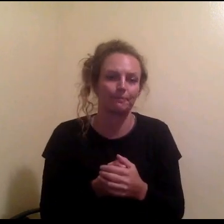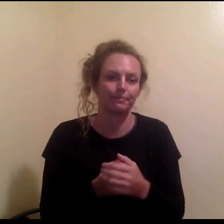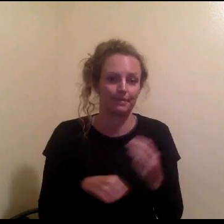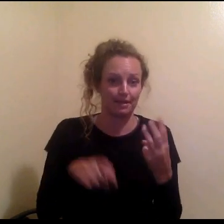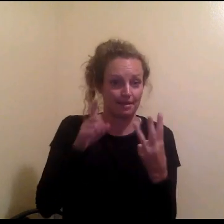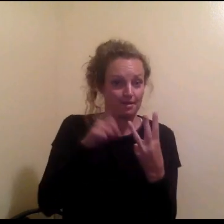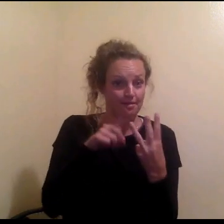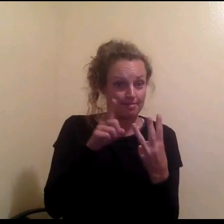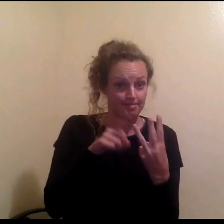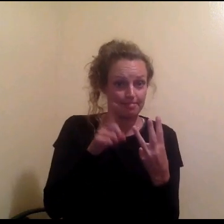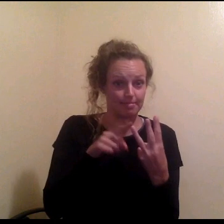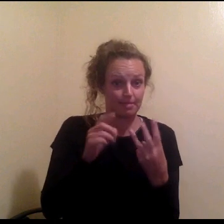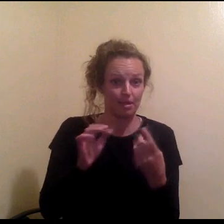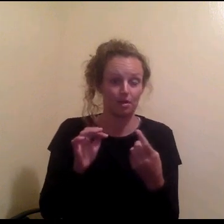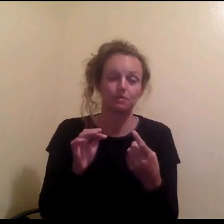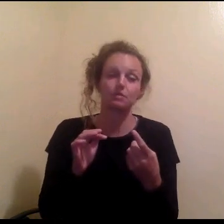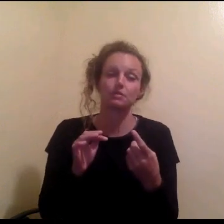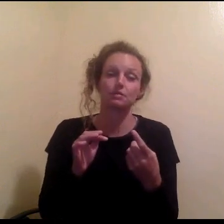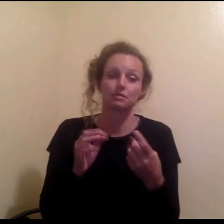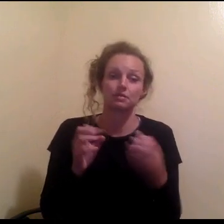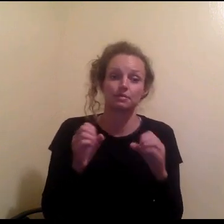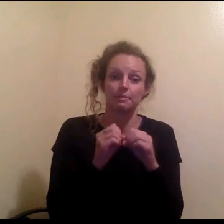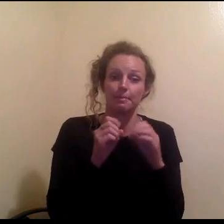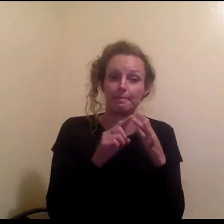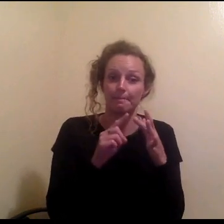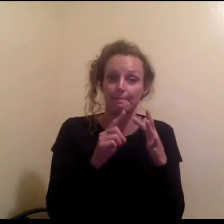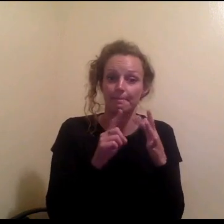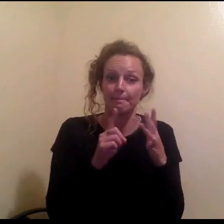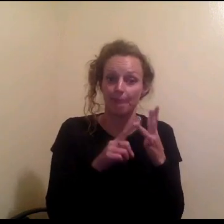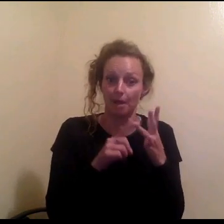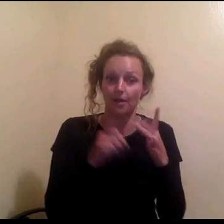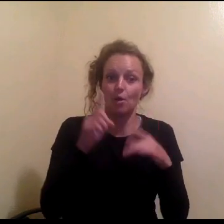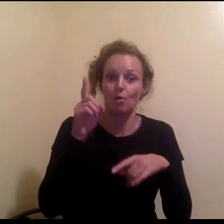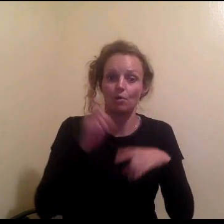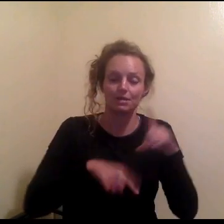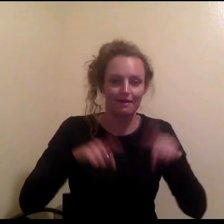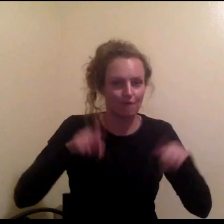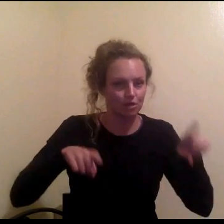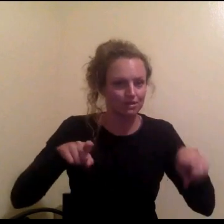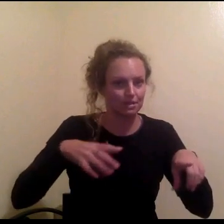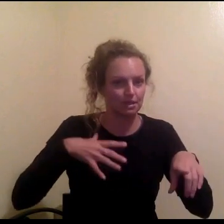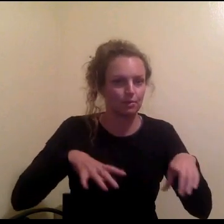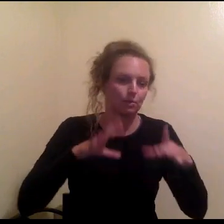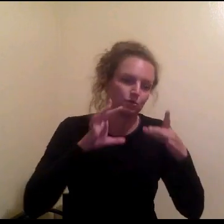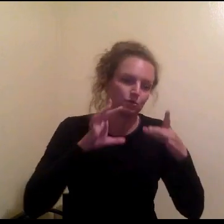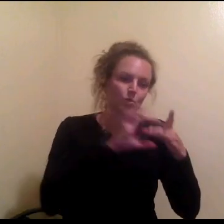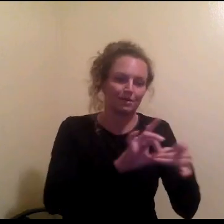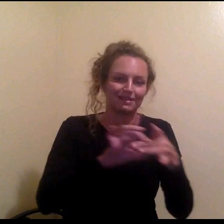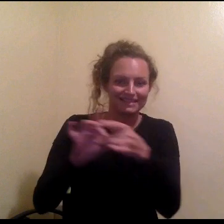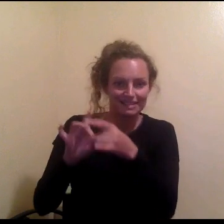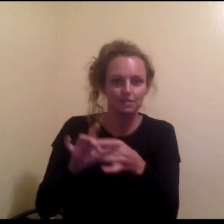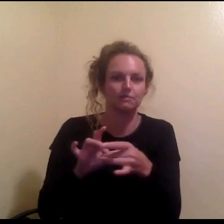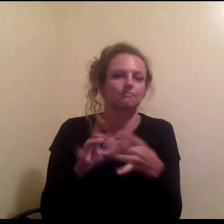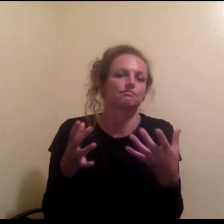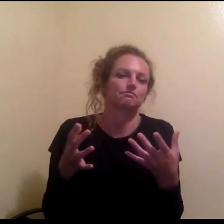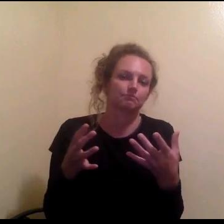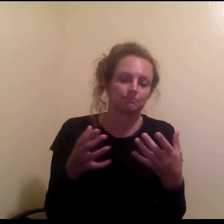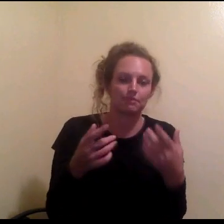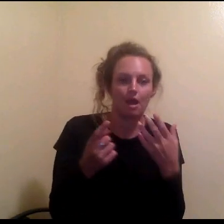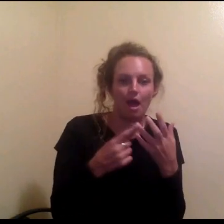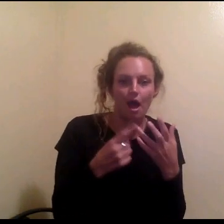particular, just in terms of the particular sort of progress you're making now? So we are still in the process of getting things together.